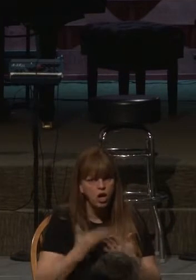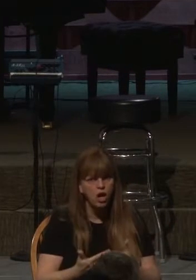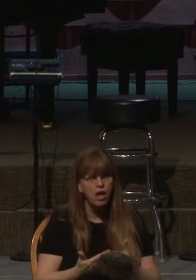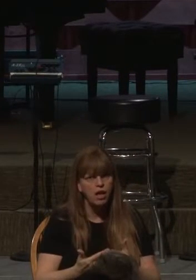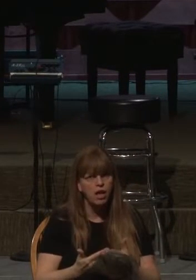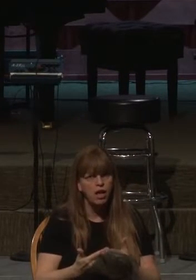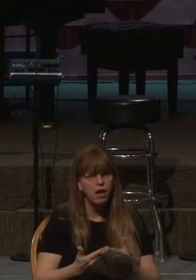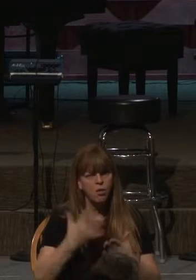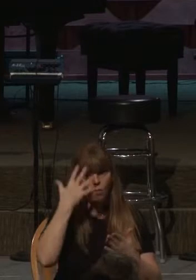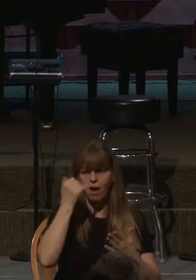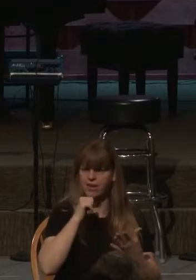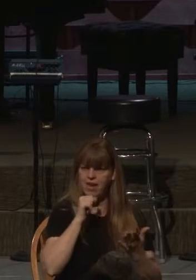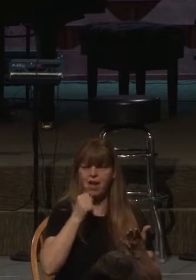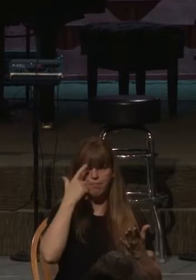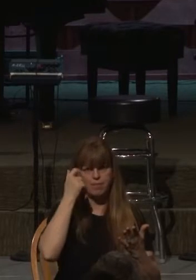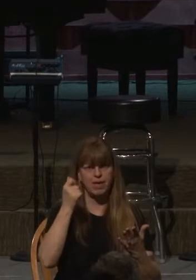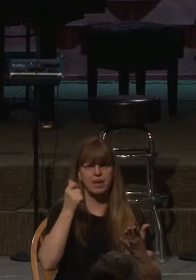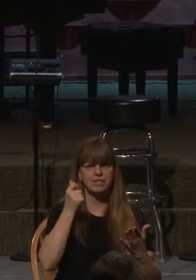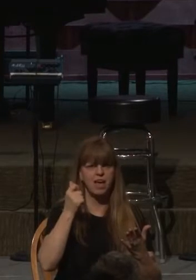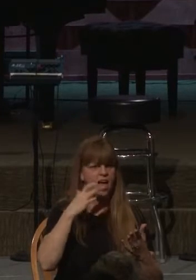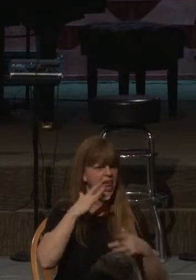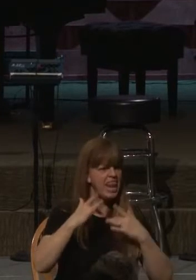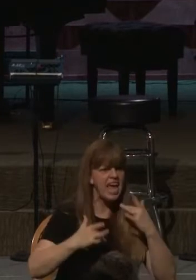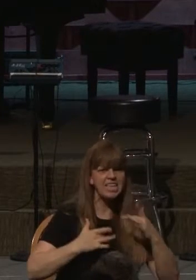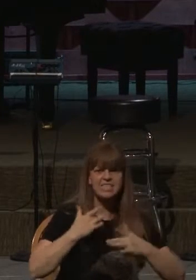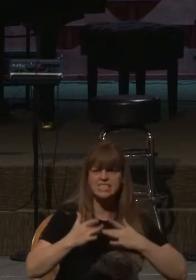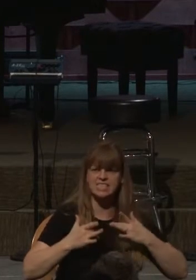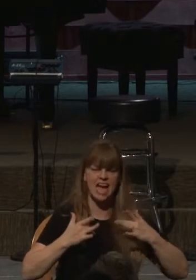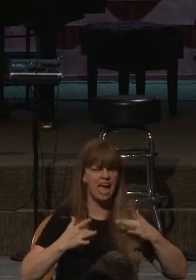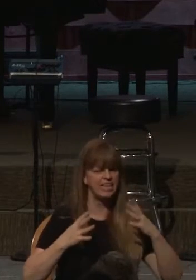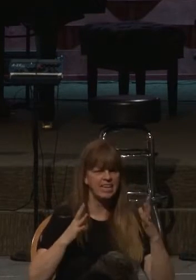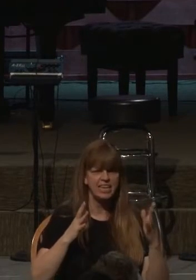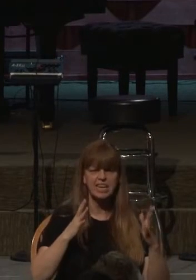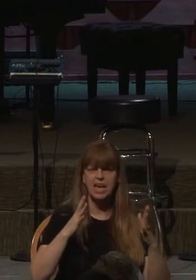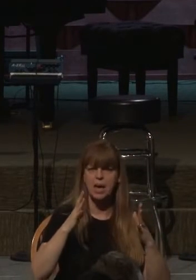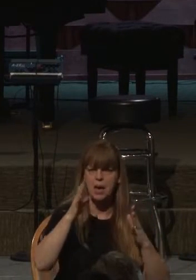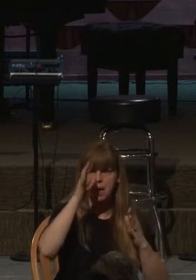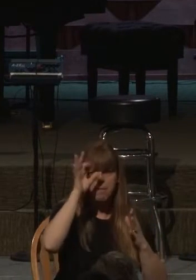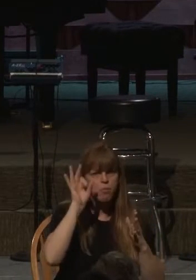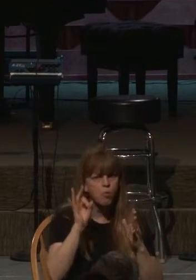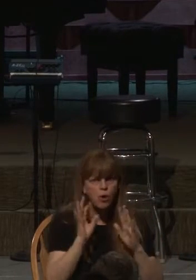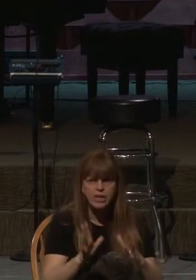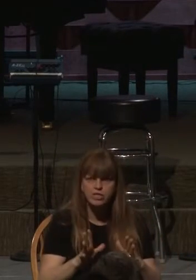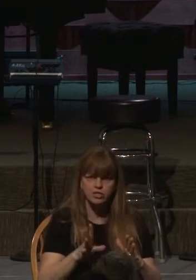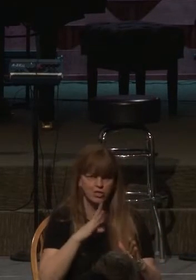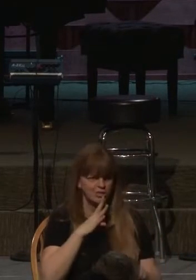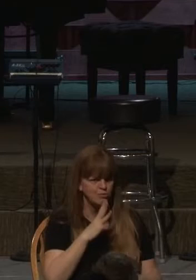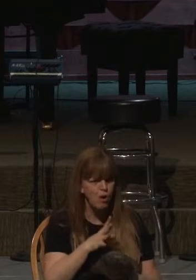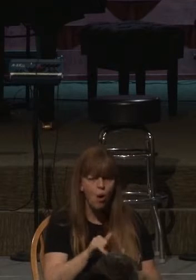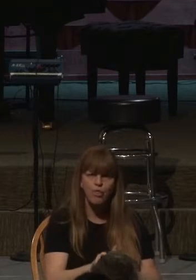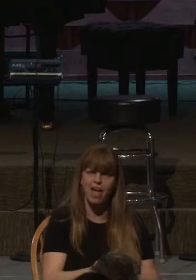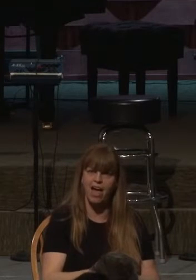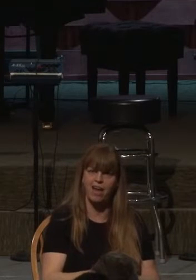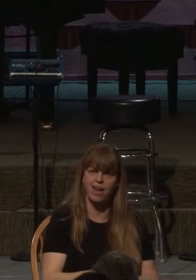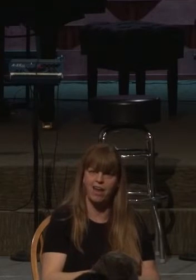not? Because it was told to me by an exciting, vibrant, articulate man of God.